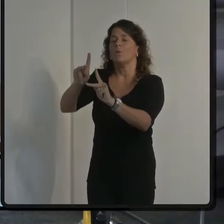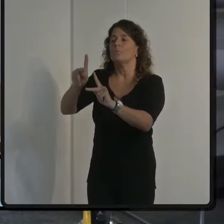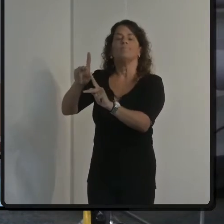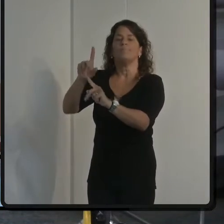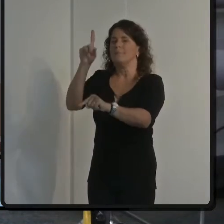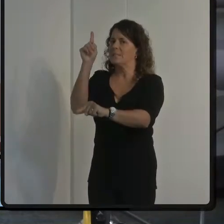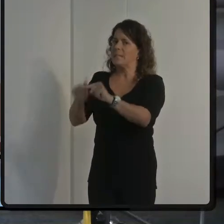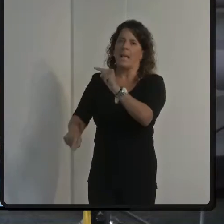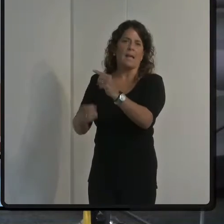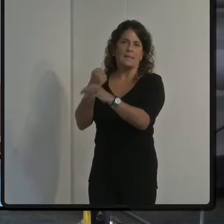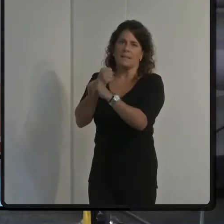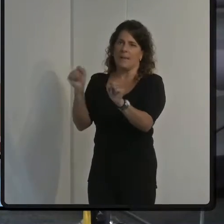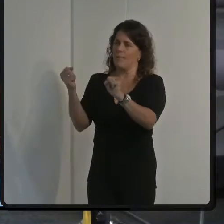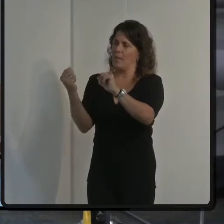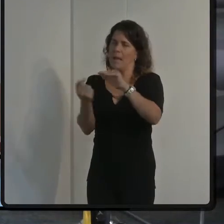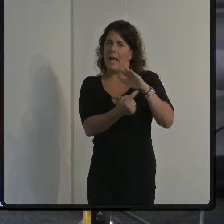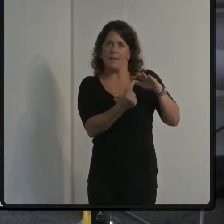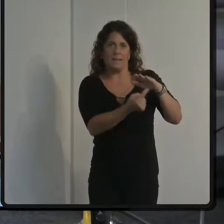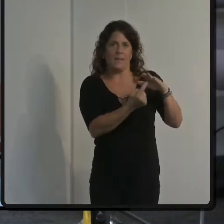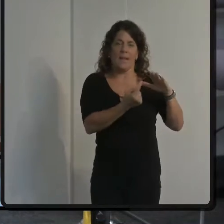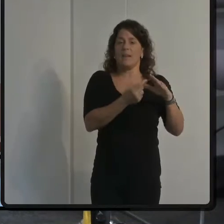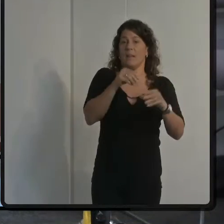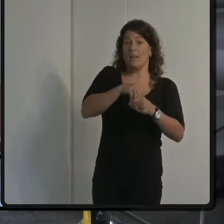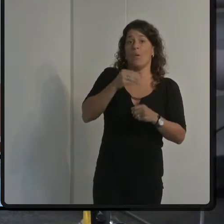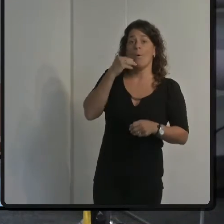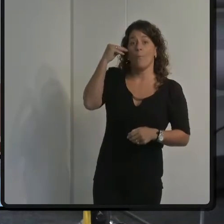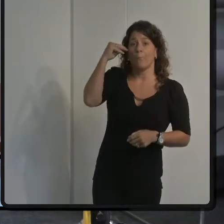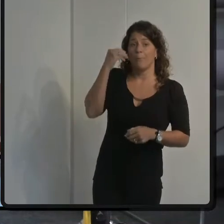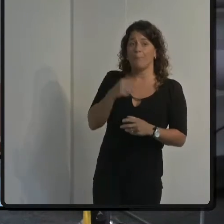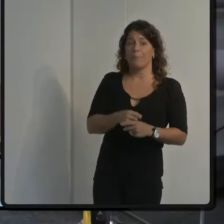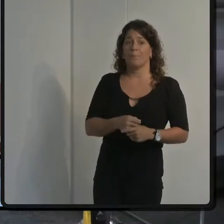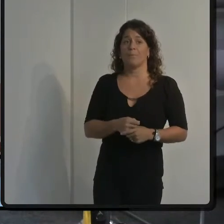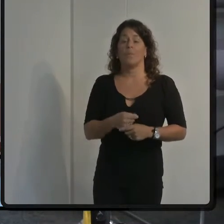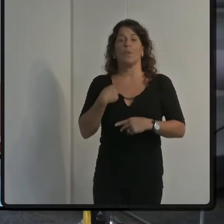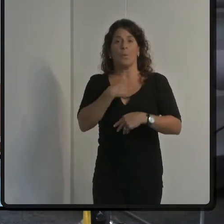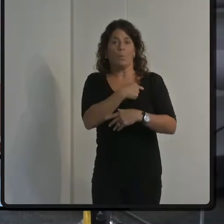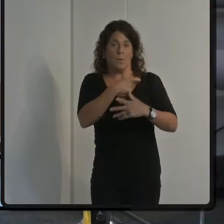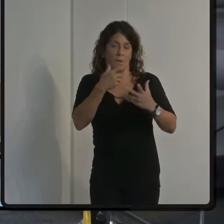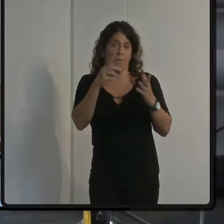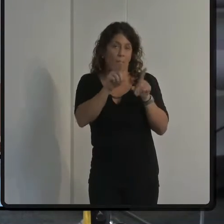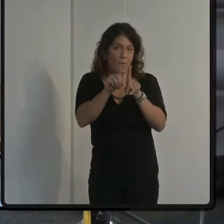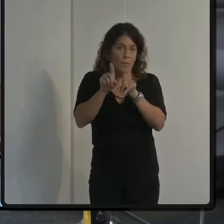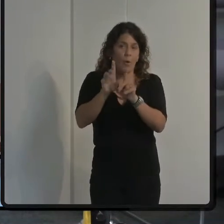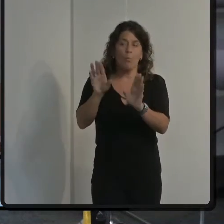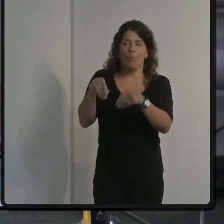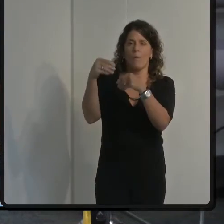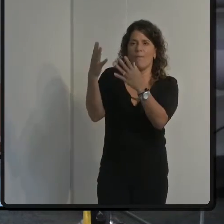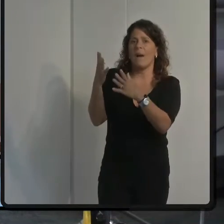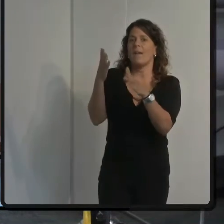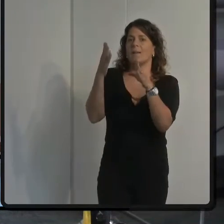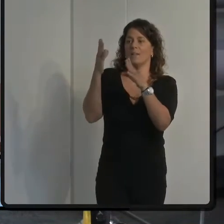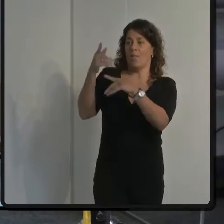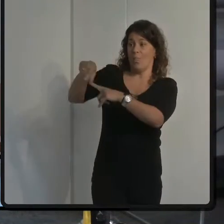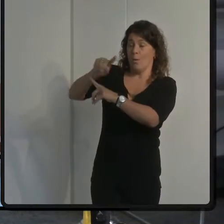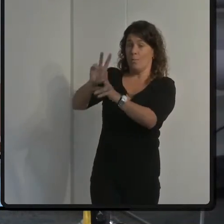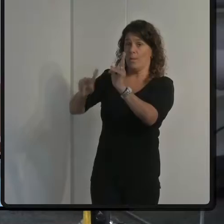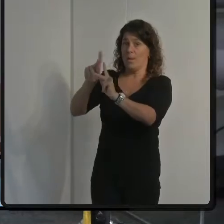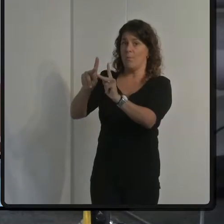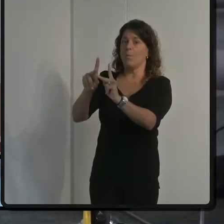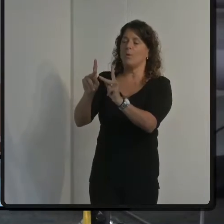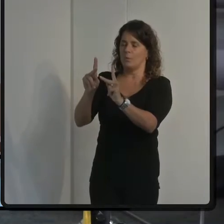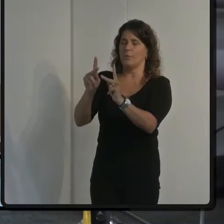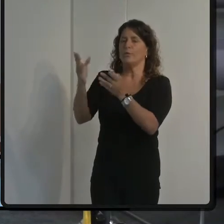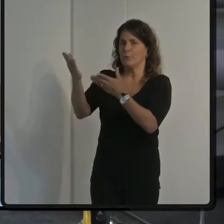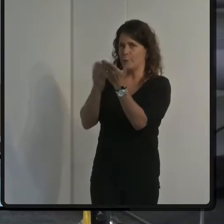safely isolate or quarantine at home. And we have been able to provide those individuals with the needed